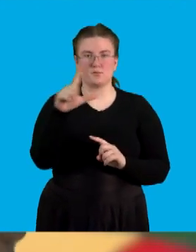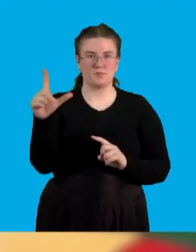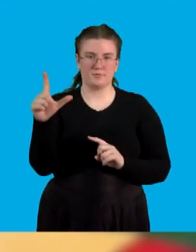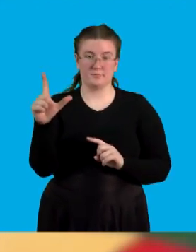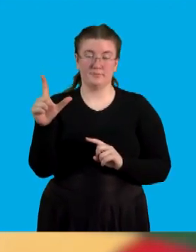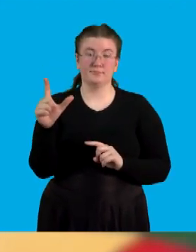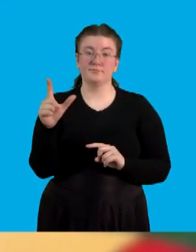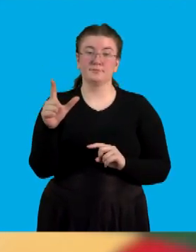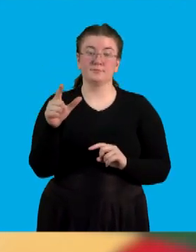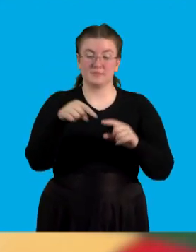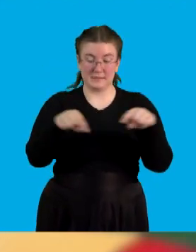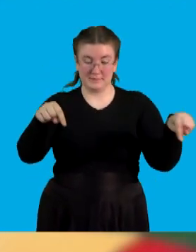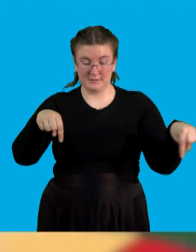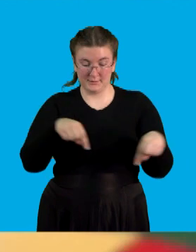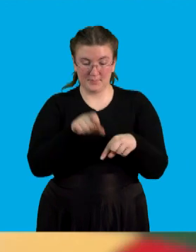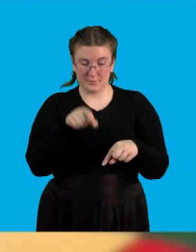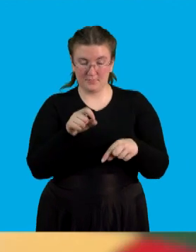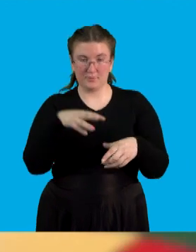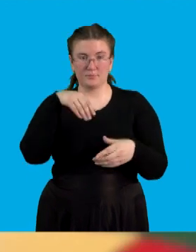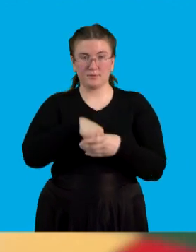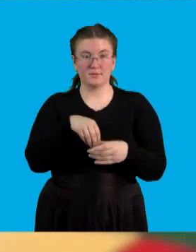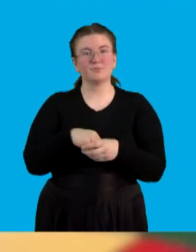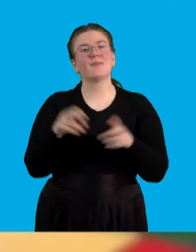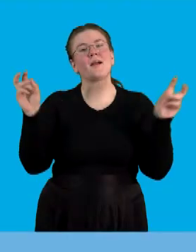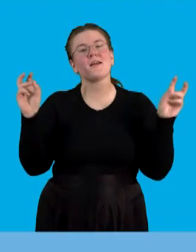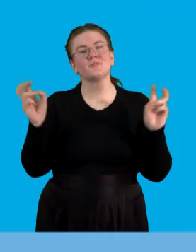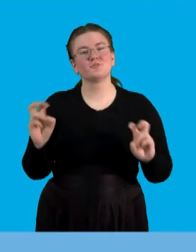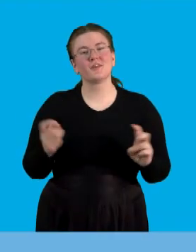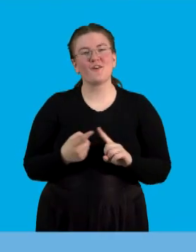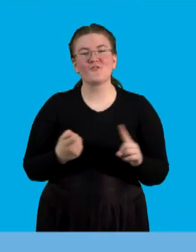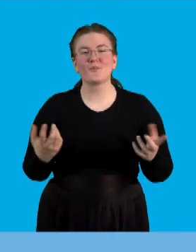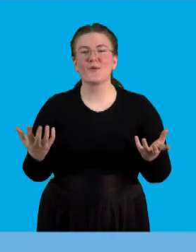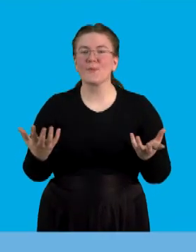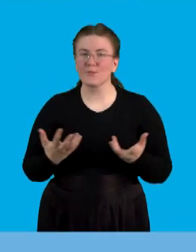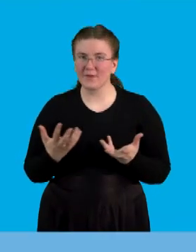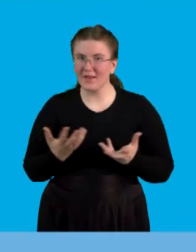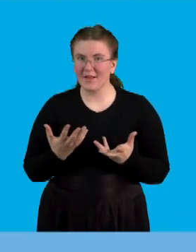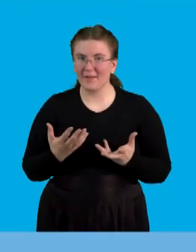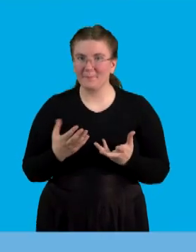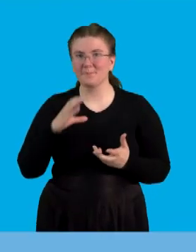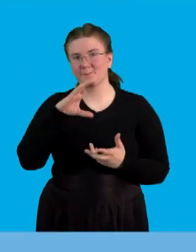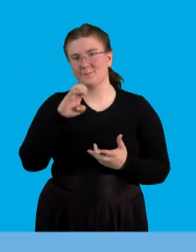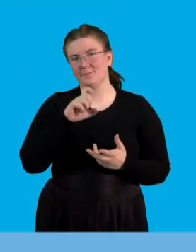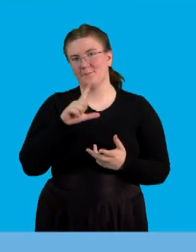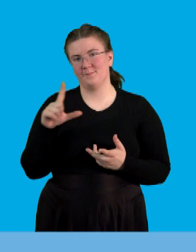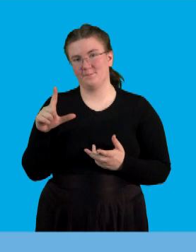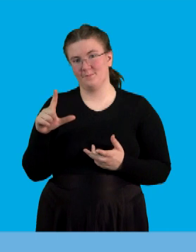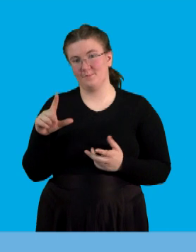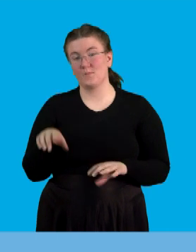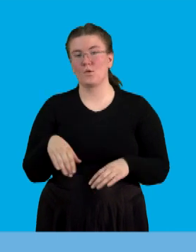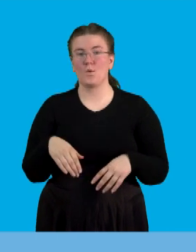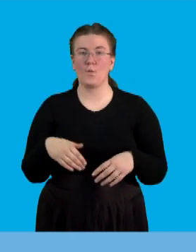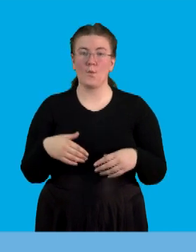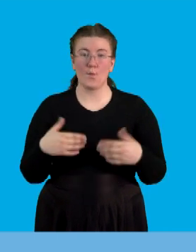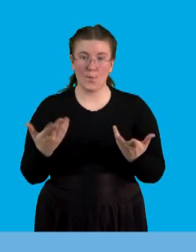than one cell. So in a circuit, energy is provided by we can either say it is provided by the cell, or we